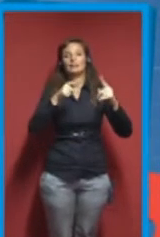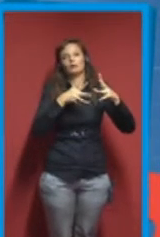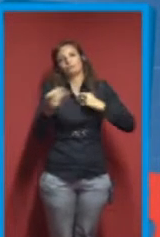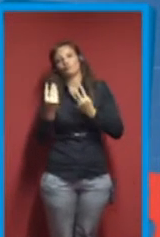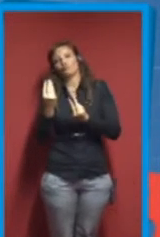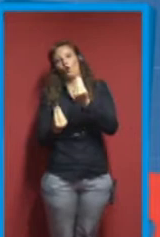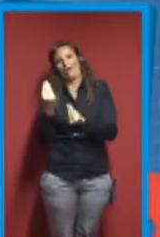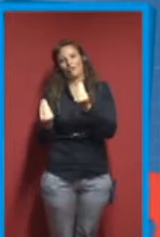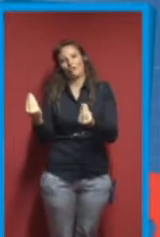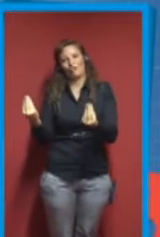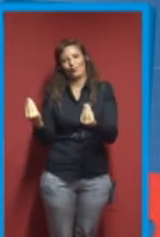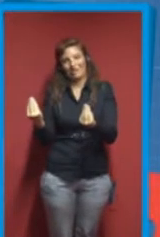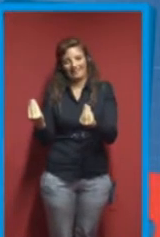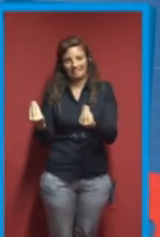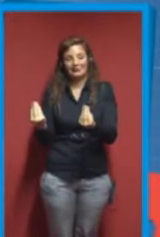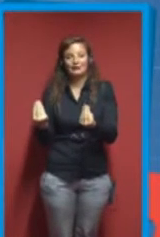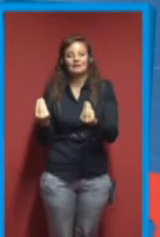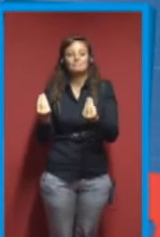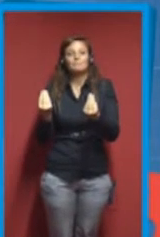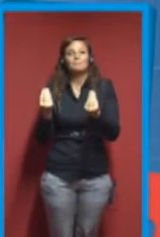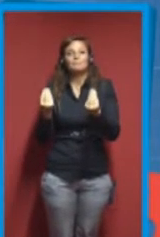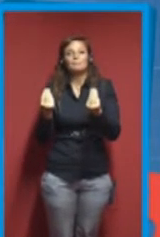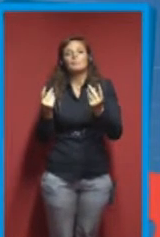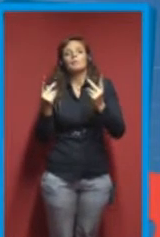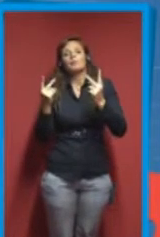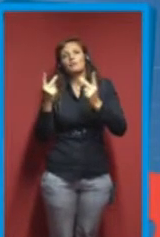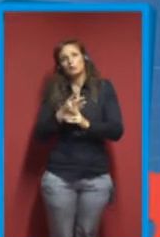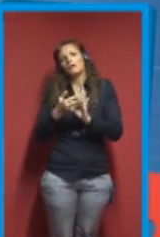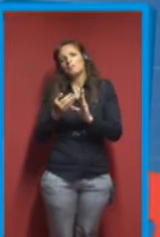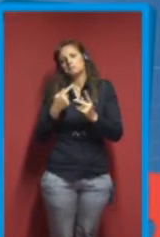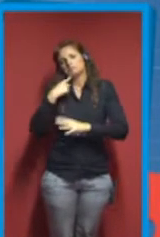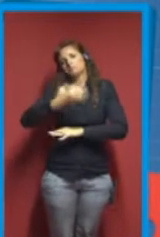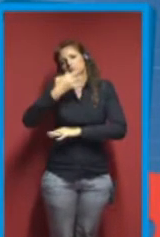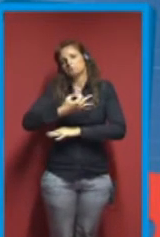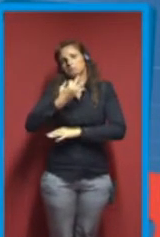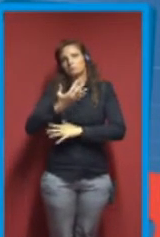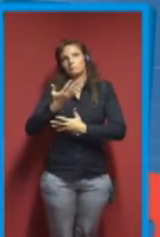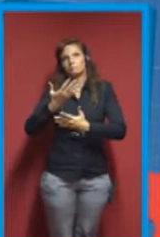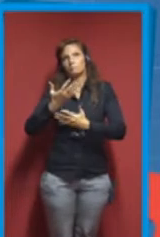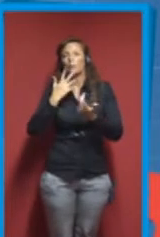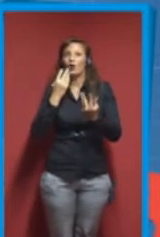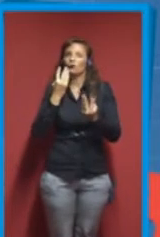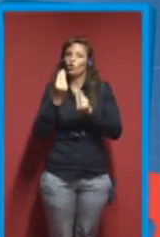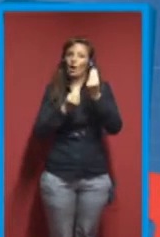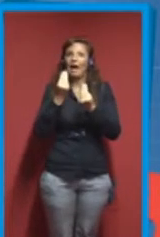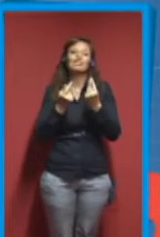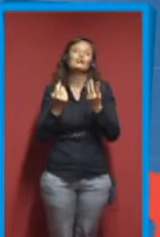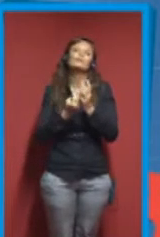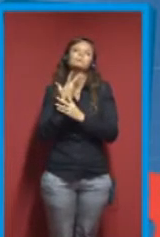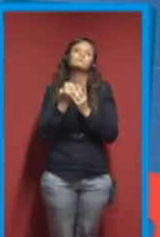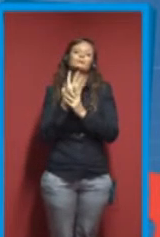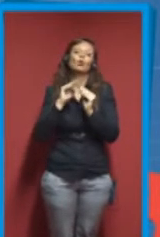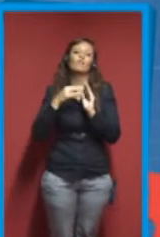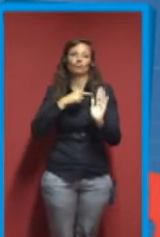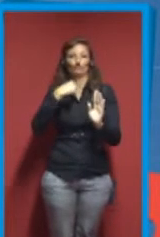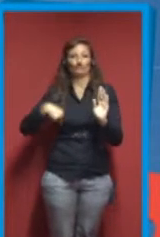other. The toys were all made in China, pretty much, and the digital stuff was made everywhere else. These two books both changed